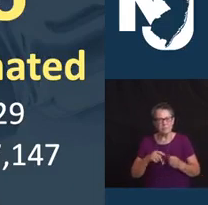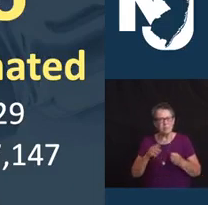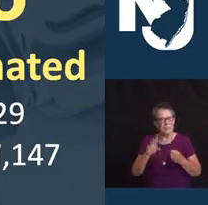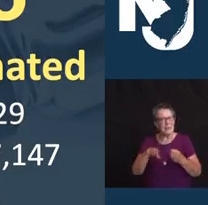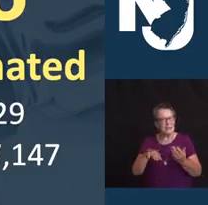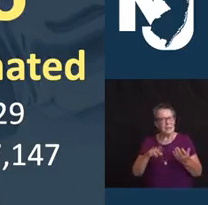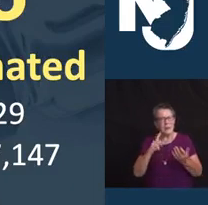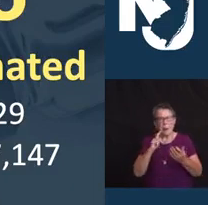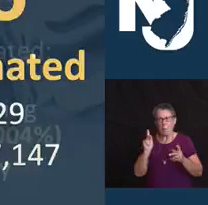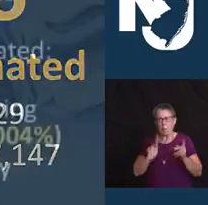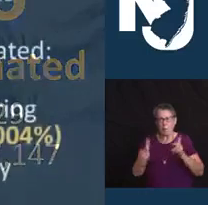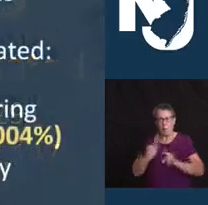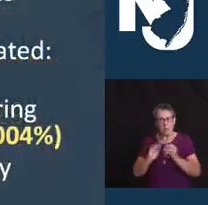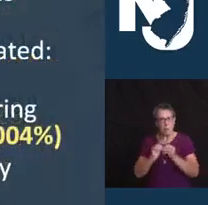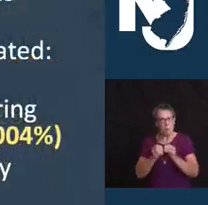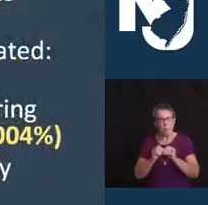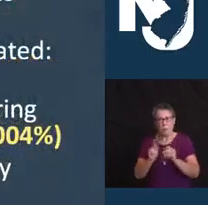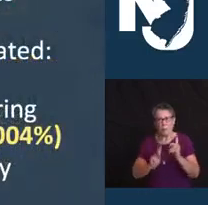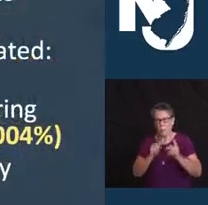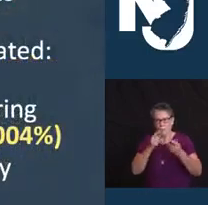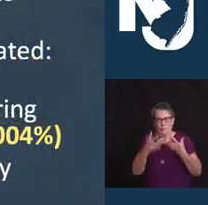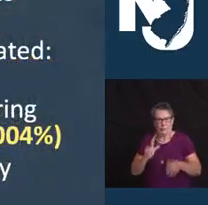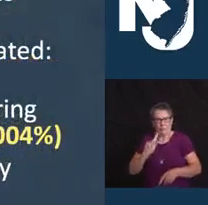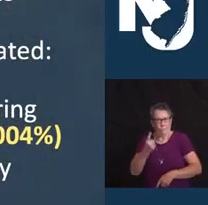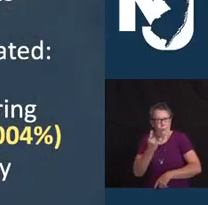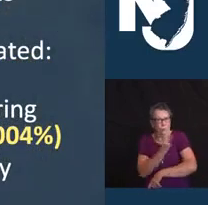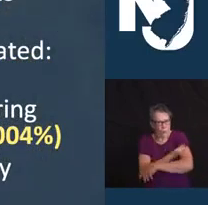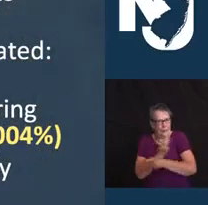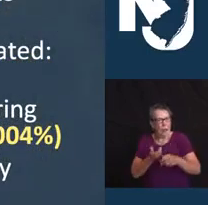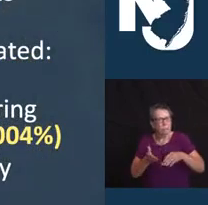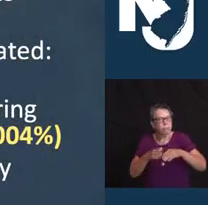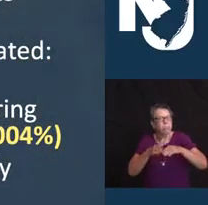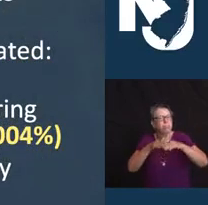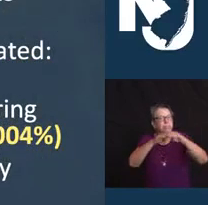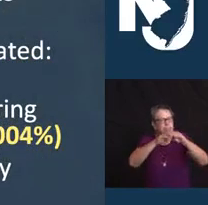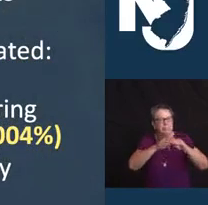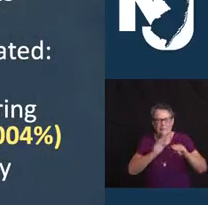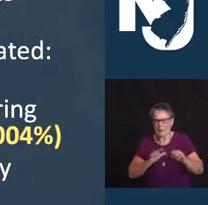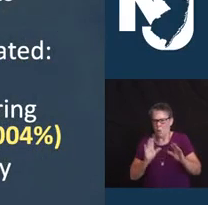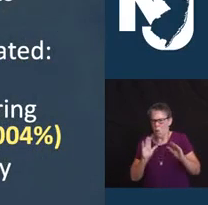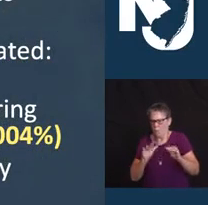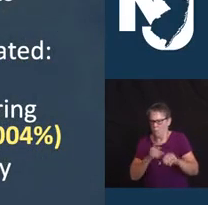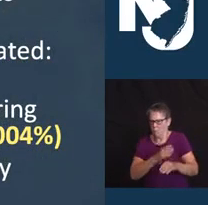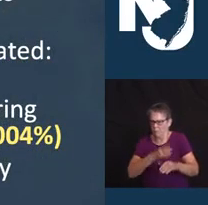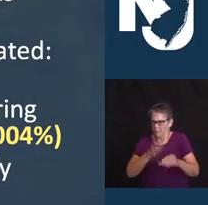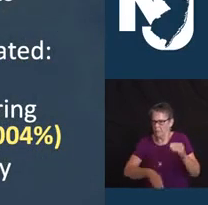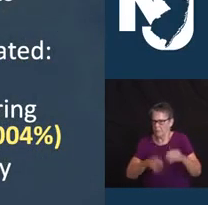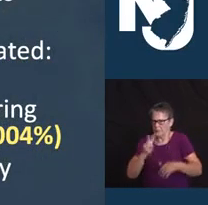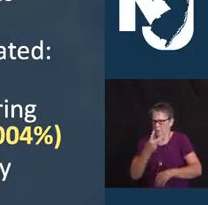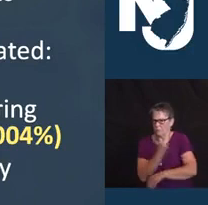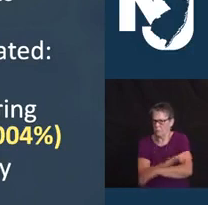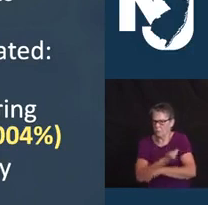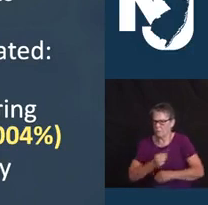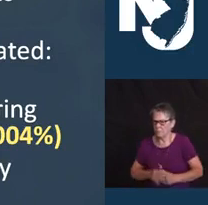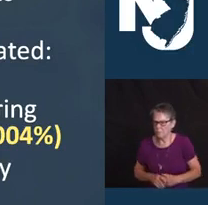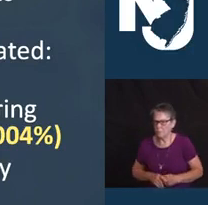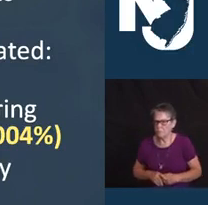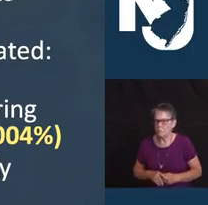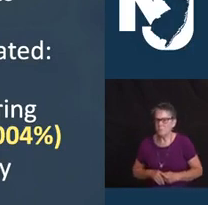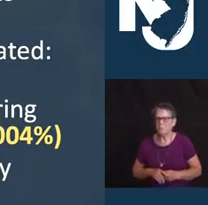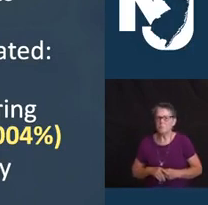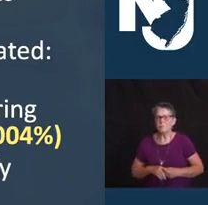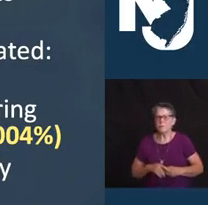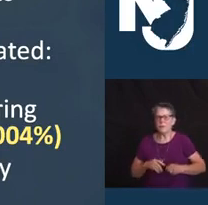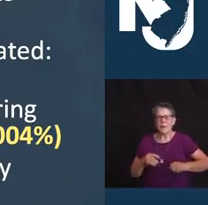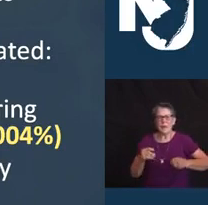vaccinated, period. We also have updated figures on breakthrough cases from Dr. Ed Lifshitz and his team at the Communicable Disease Service